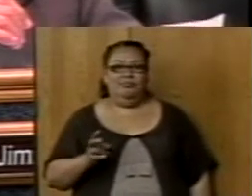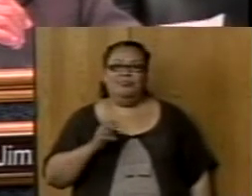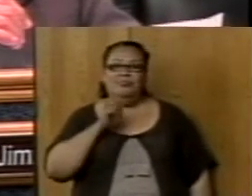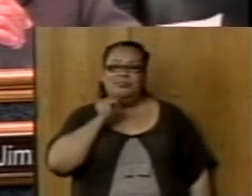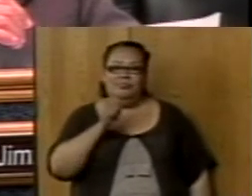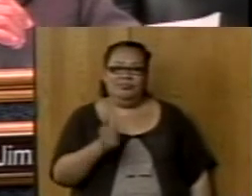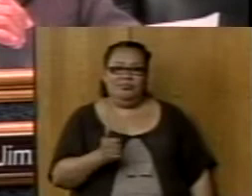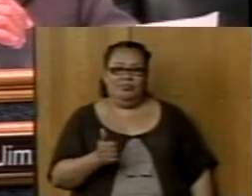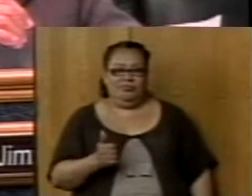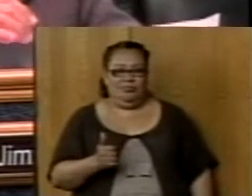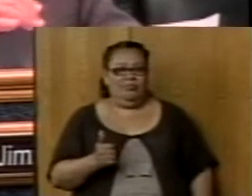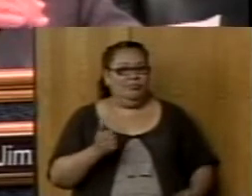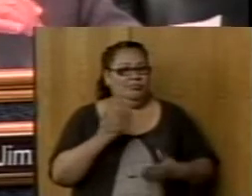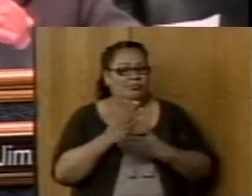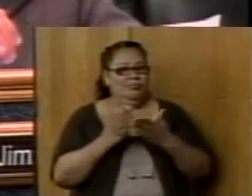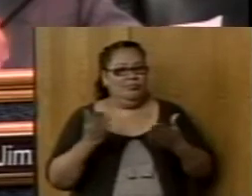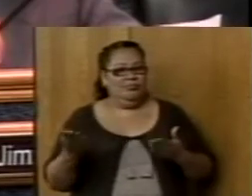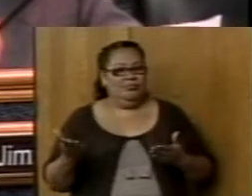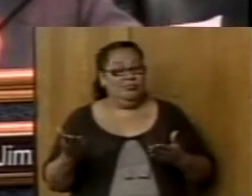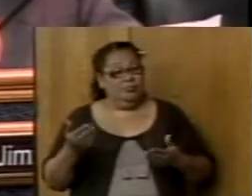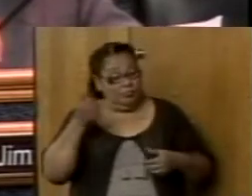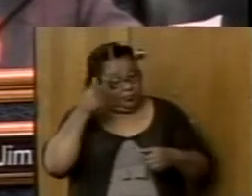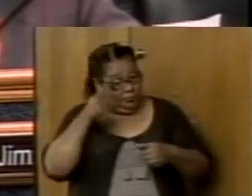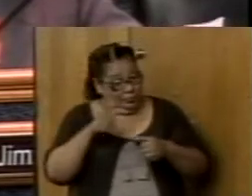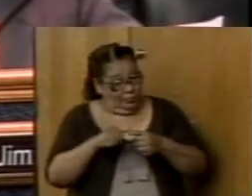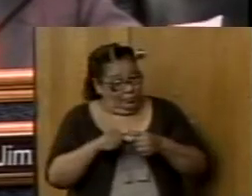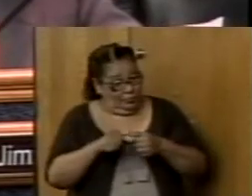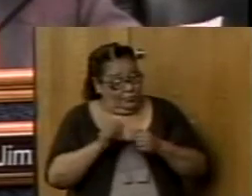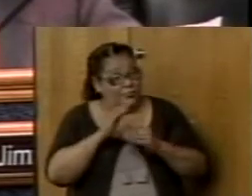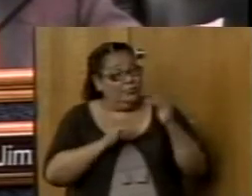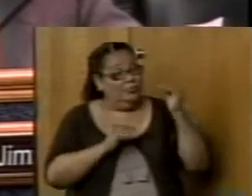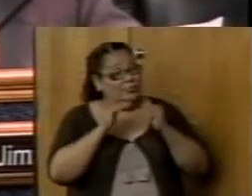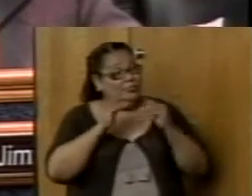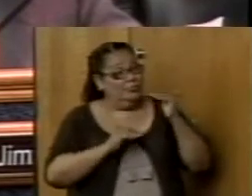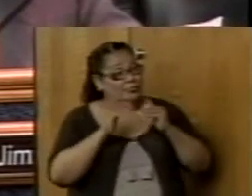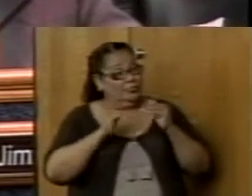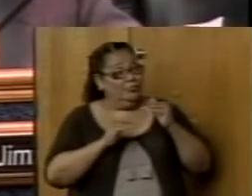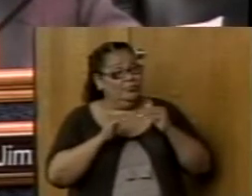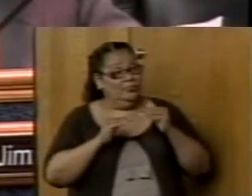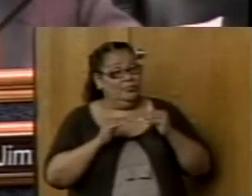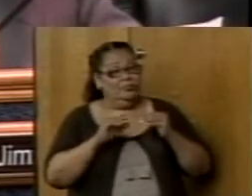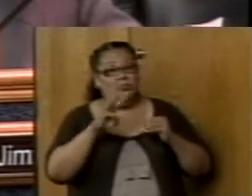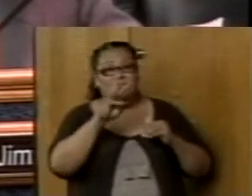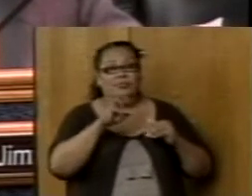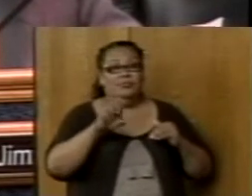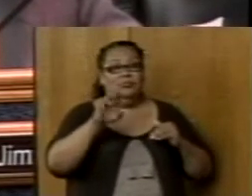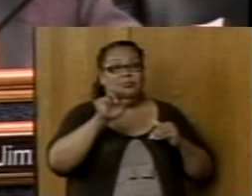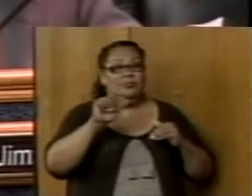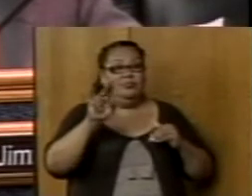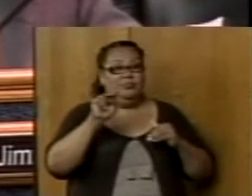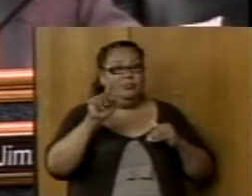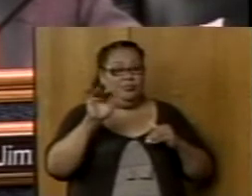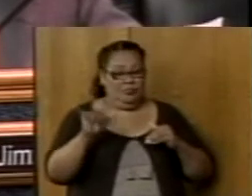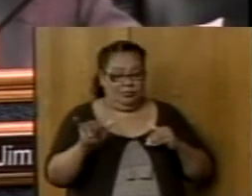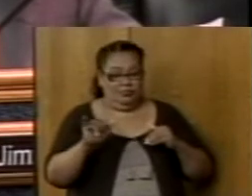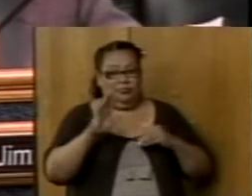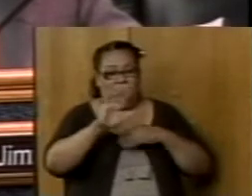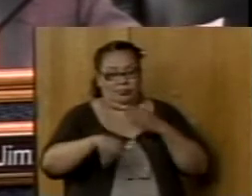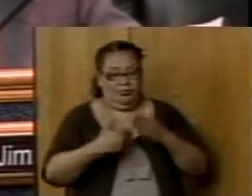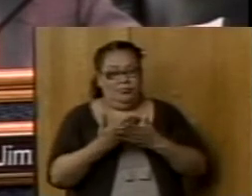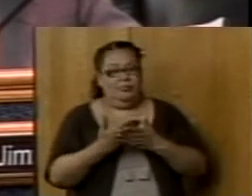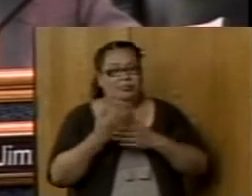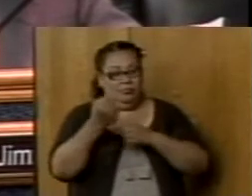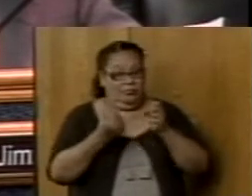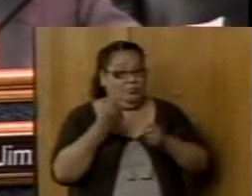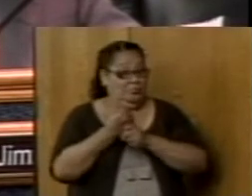it's not something that's. Remember that the building is still under warranty for a whole year. Anything that is missing, they're